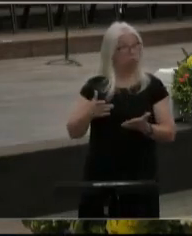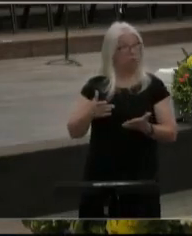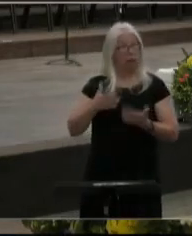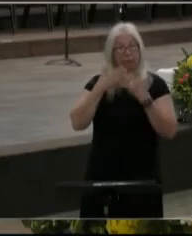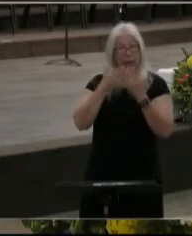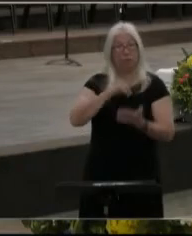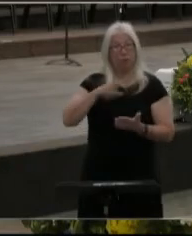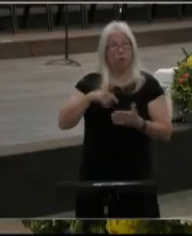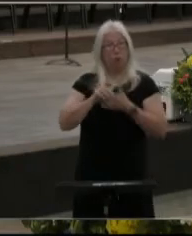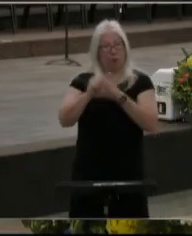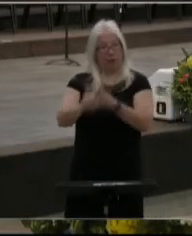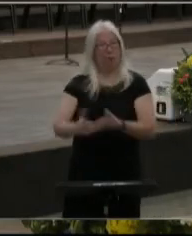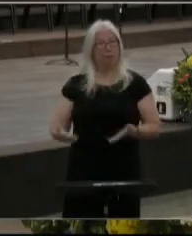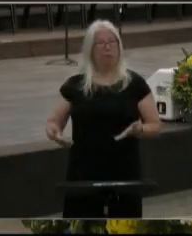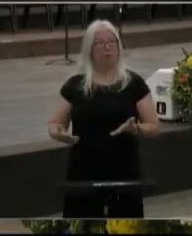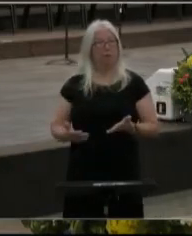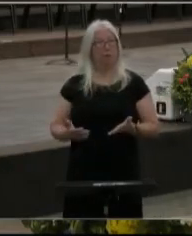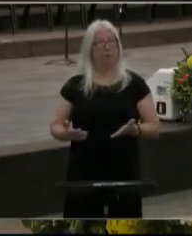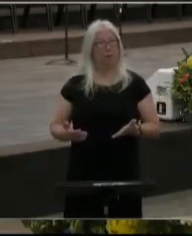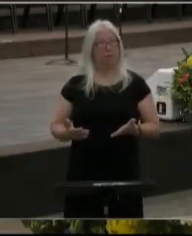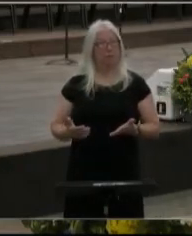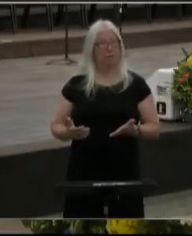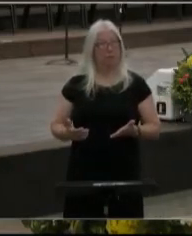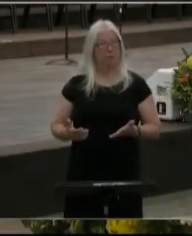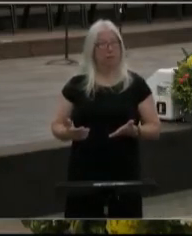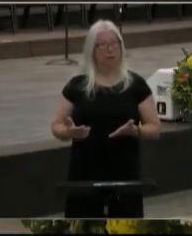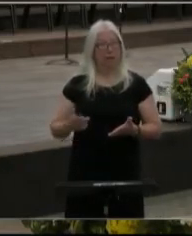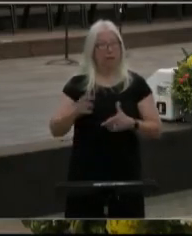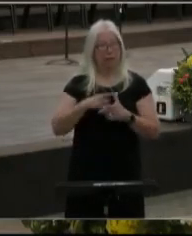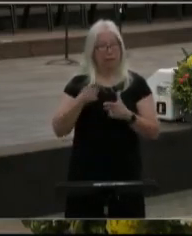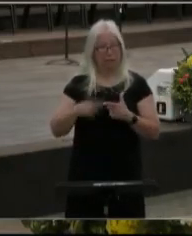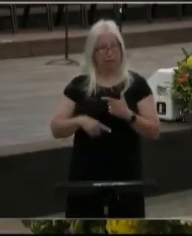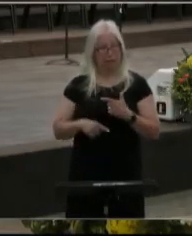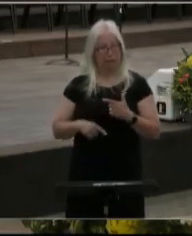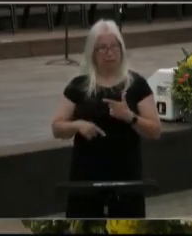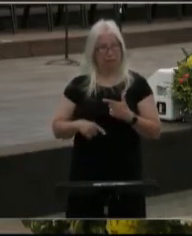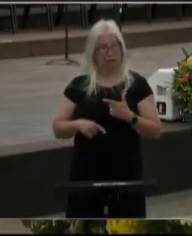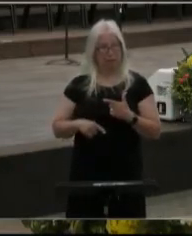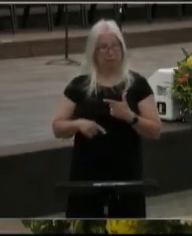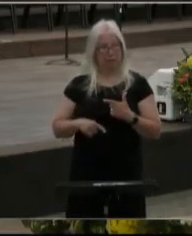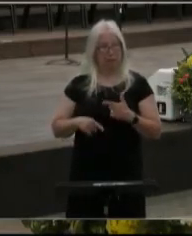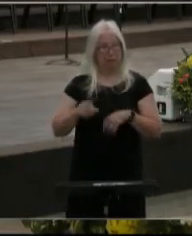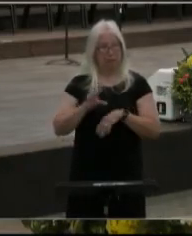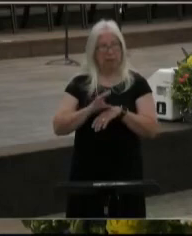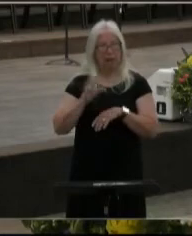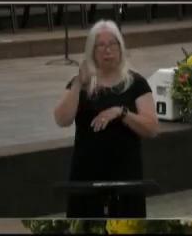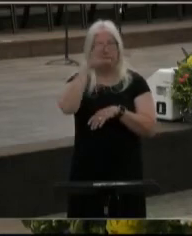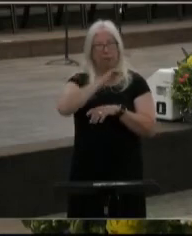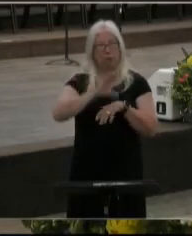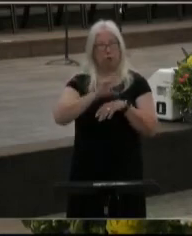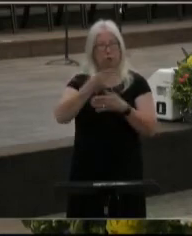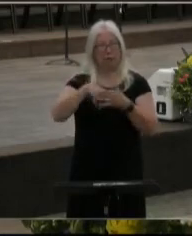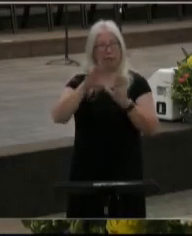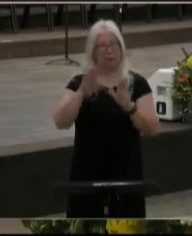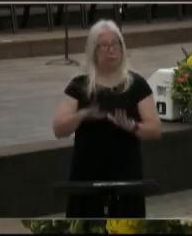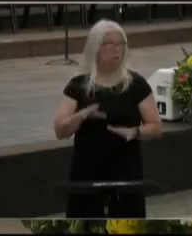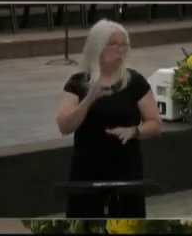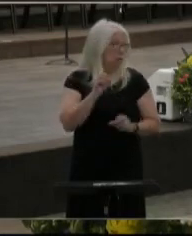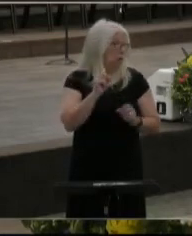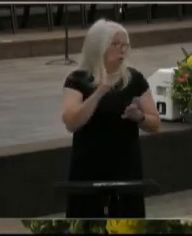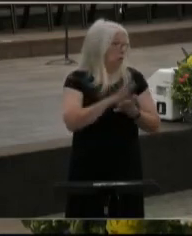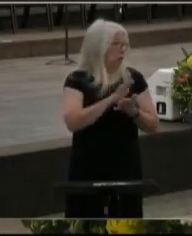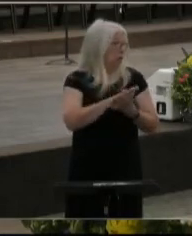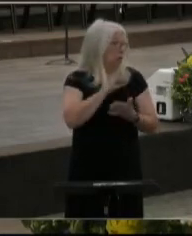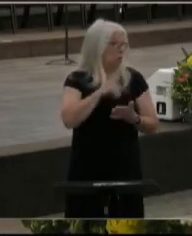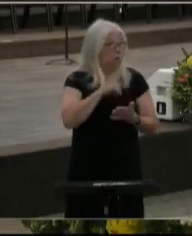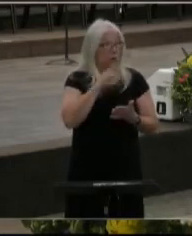I think the Lord was guiding me. I got to rest on that, right? And they missed church that Sunday. I was like, well, okay, praise the